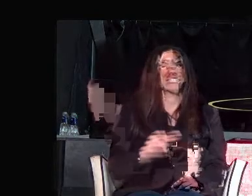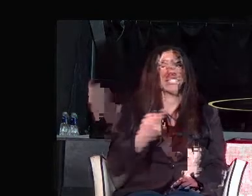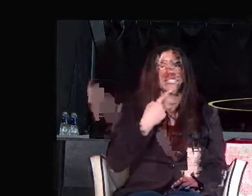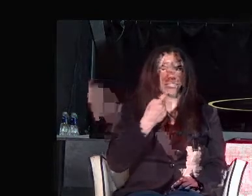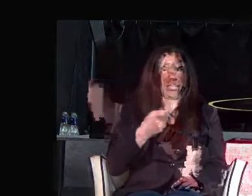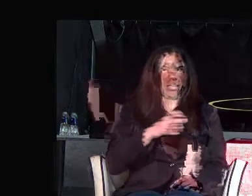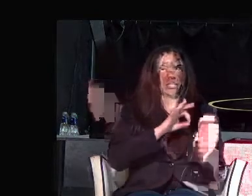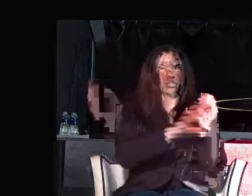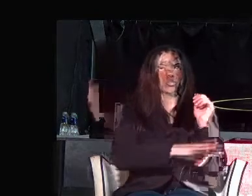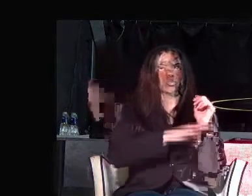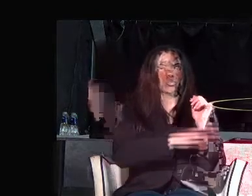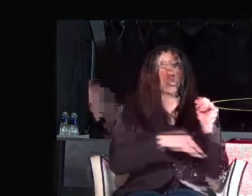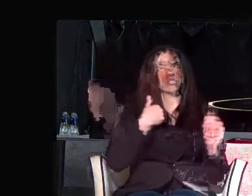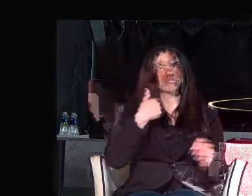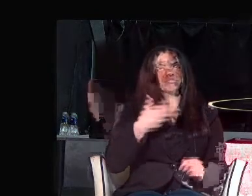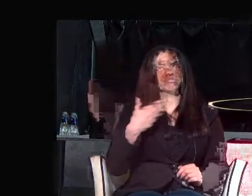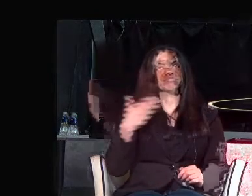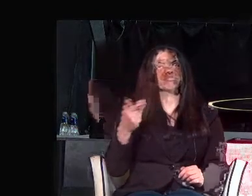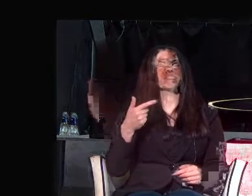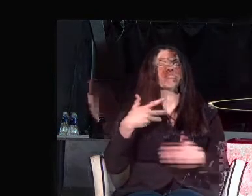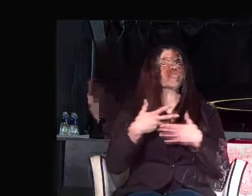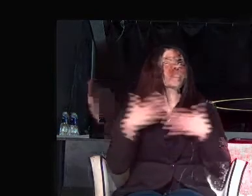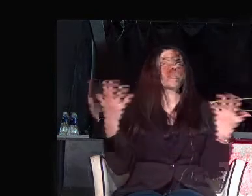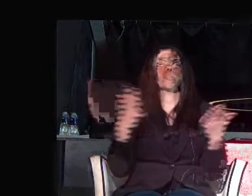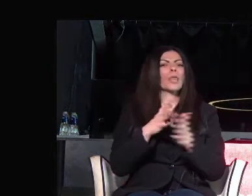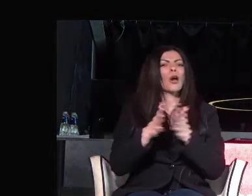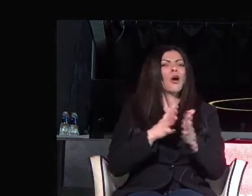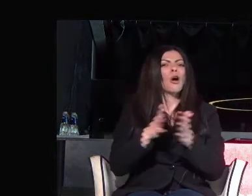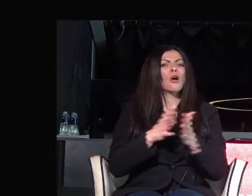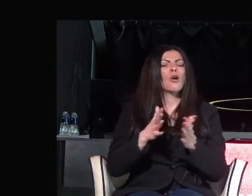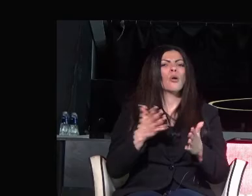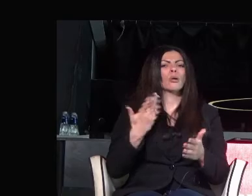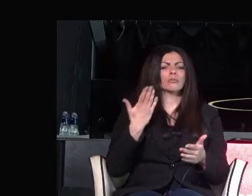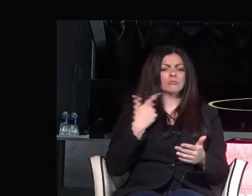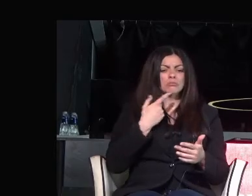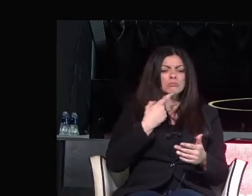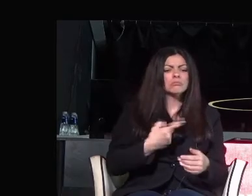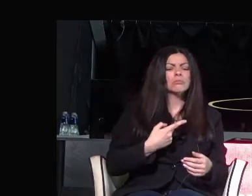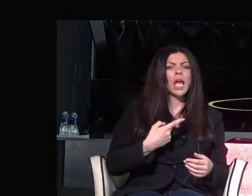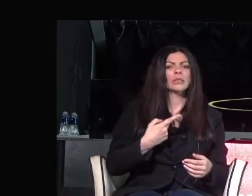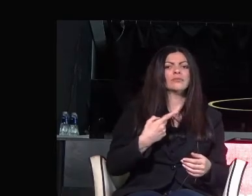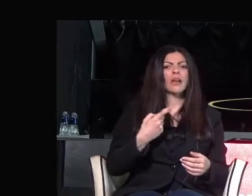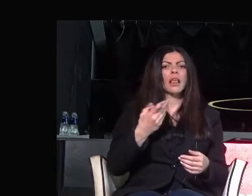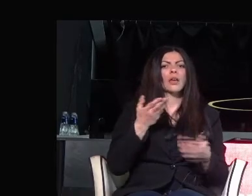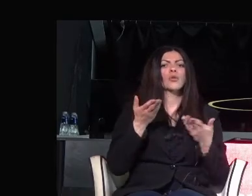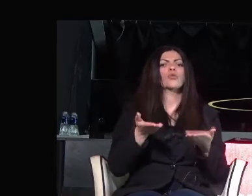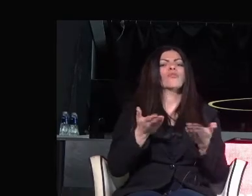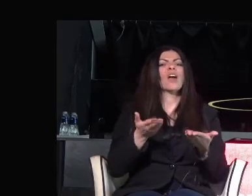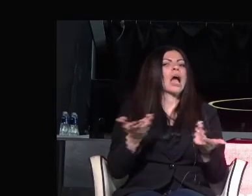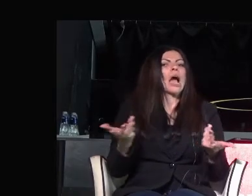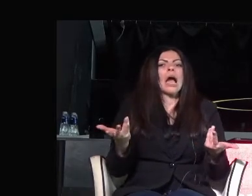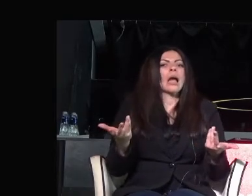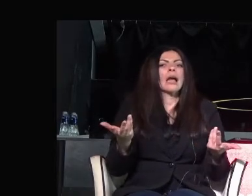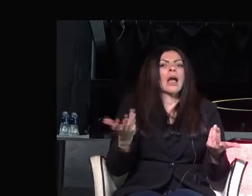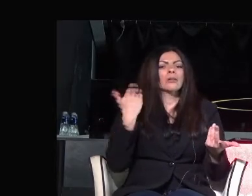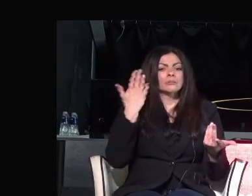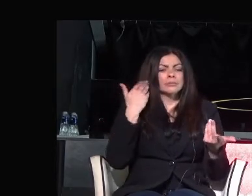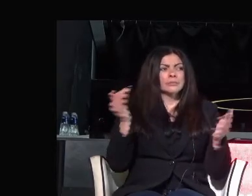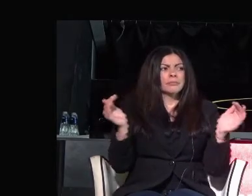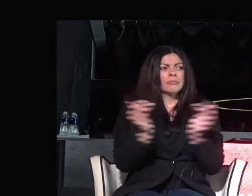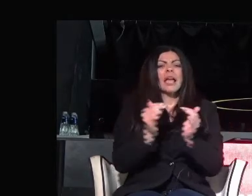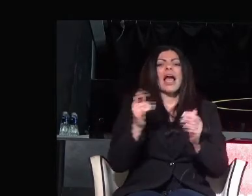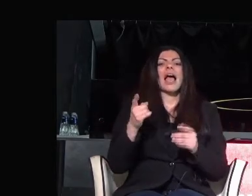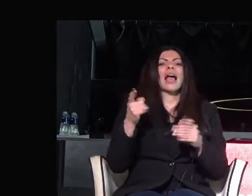the process, in small villages across the Rhodope Mountains, they would do this kind